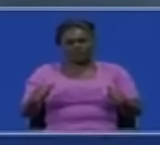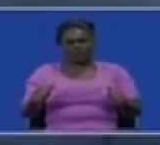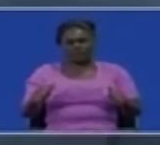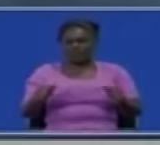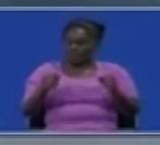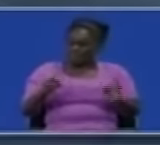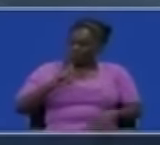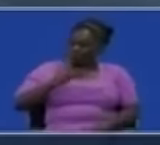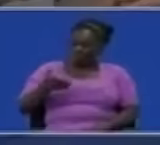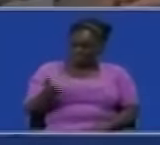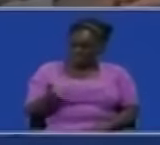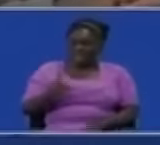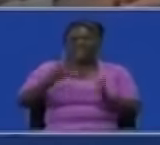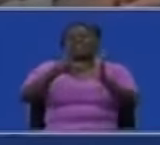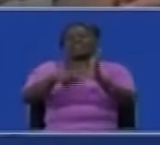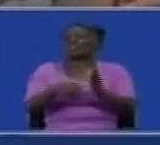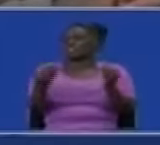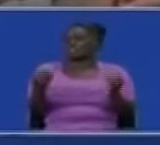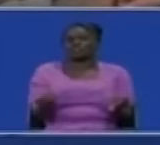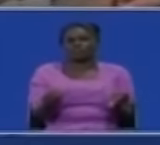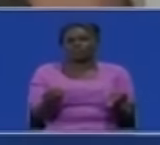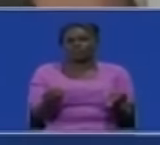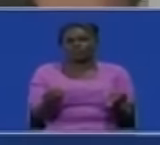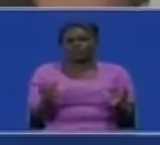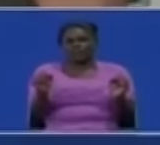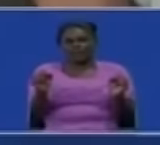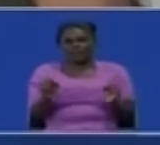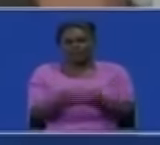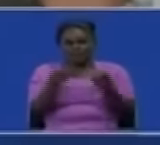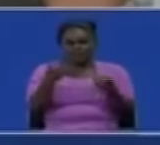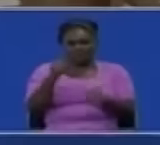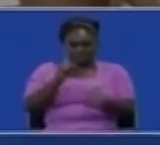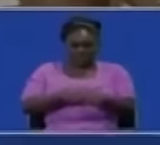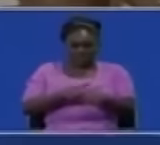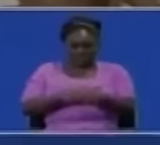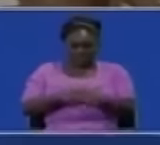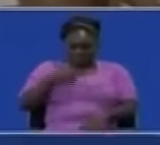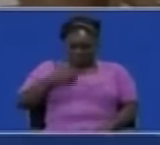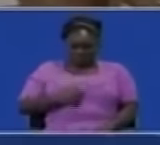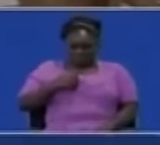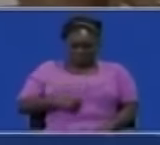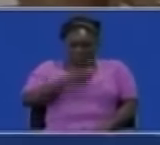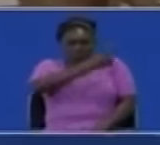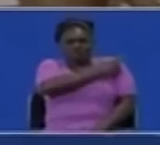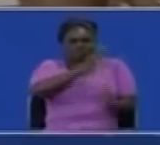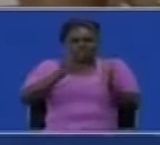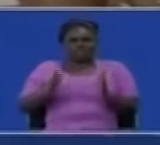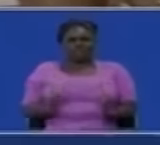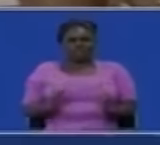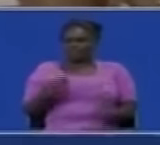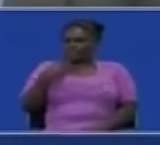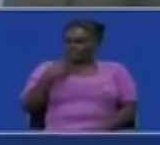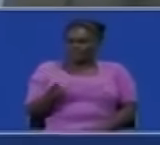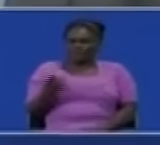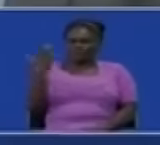kuna court order tutadeal naye baadaye. This comes as the report of Chief Government Pathologist Dr. Johansen Oduor indicates